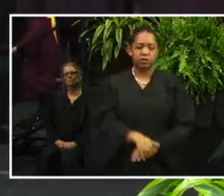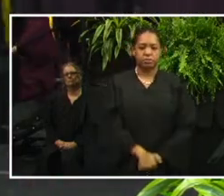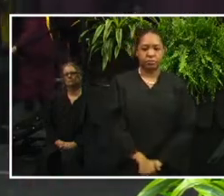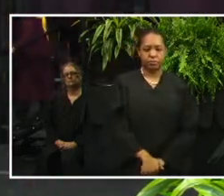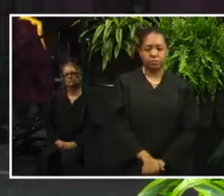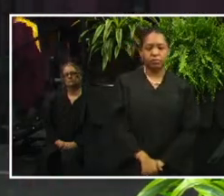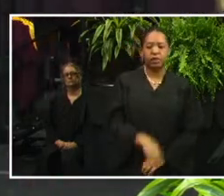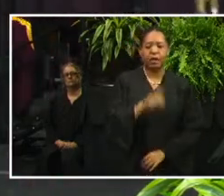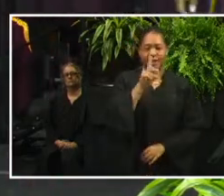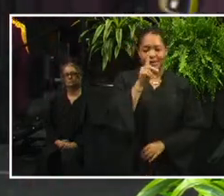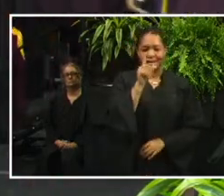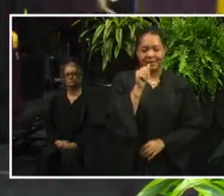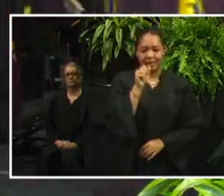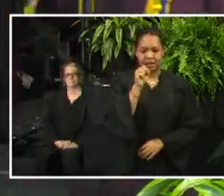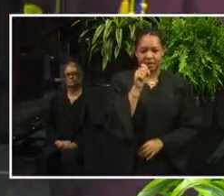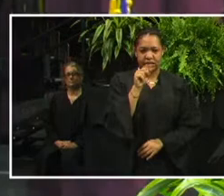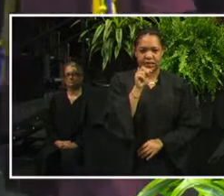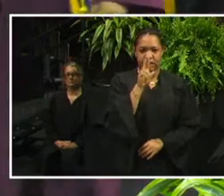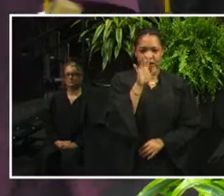Destiny Dominique Williams.